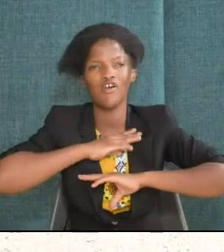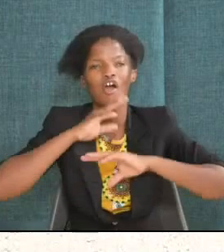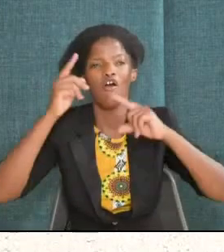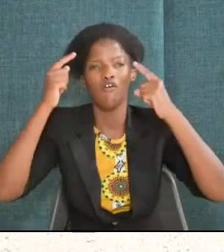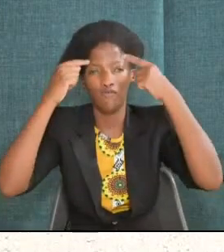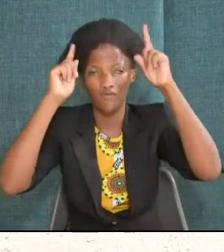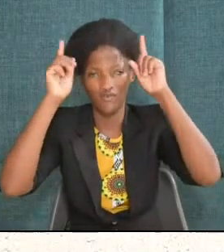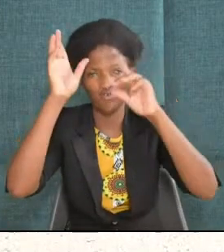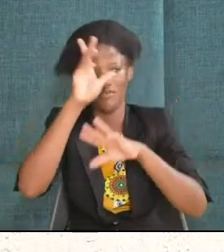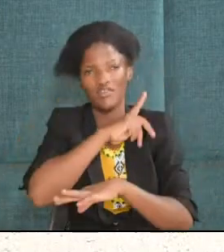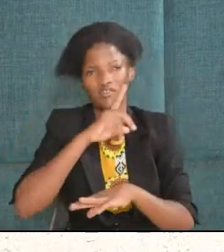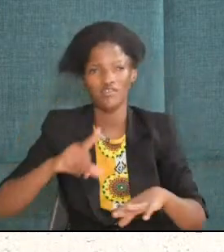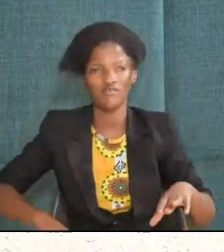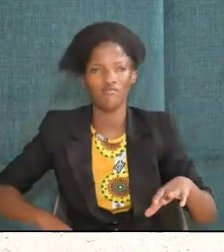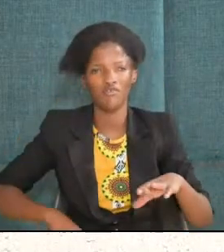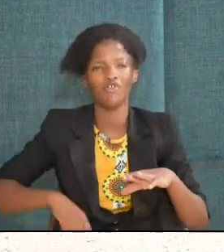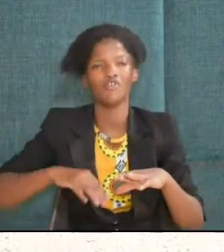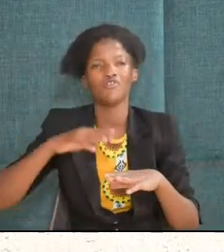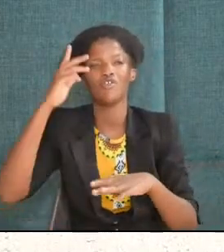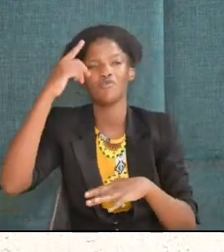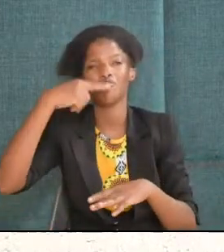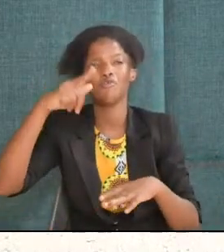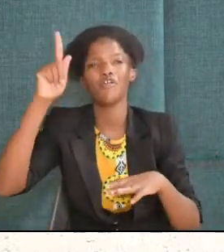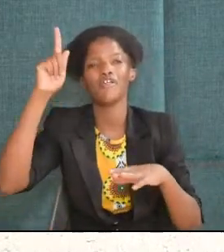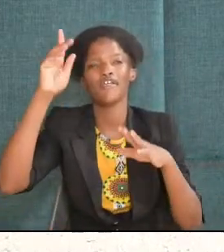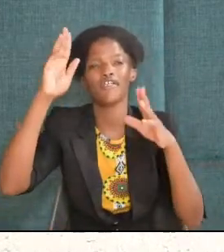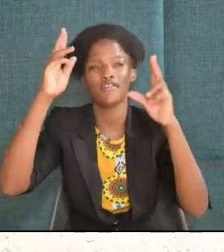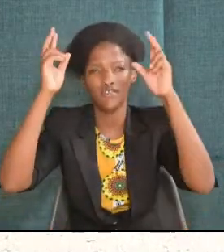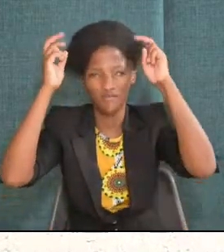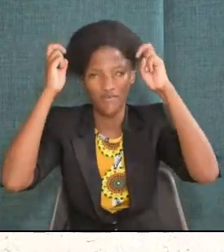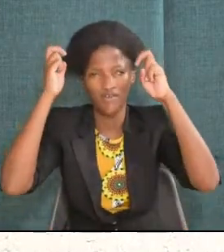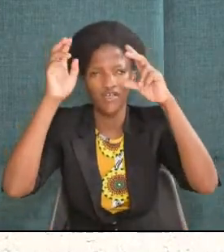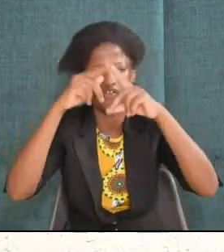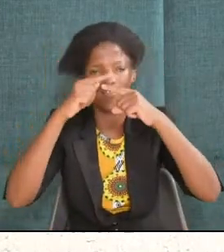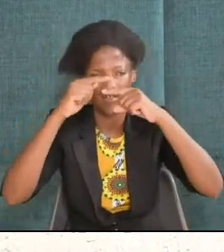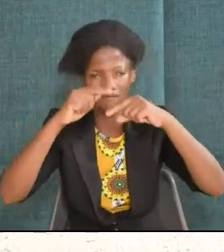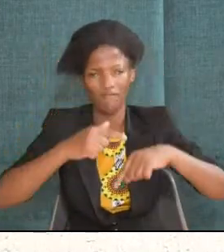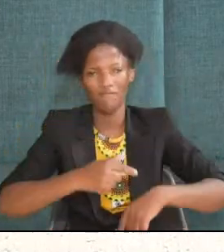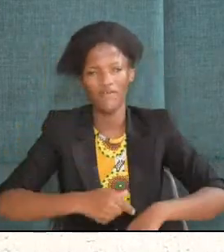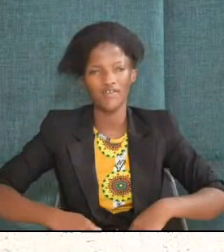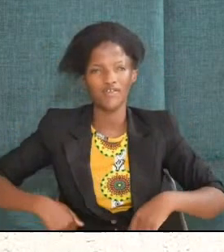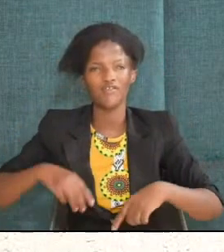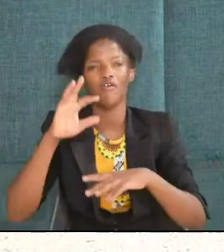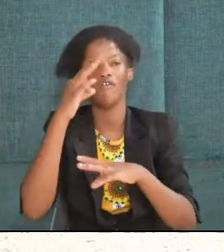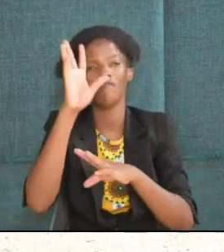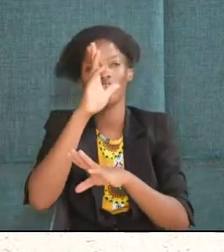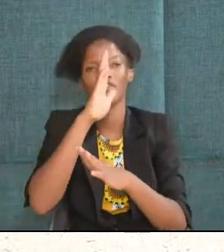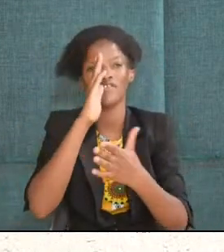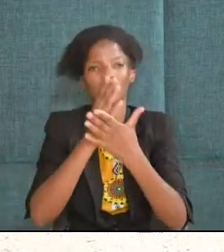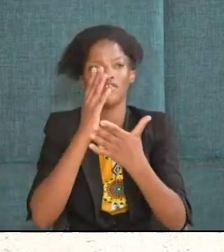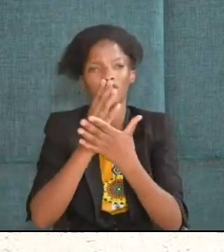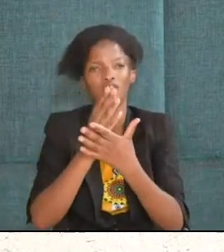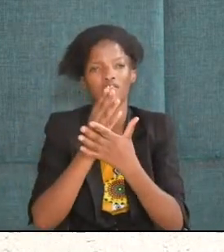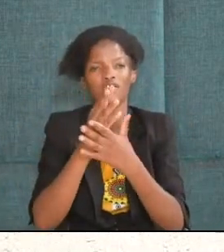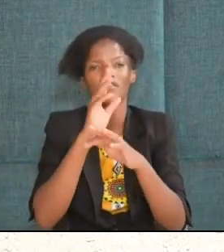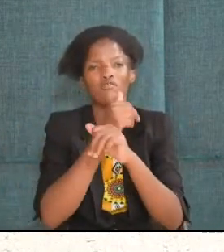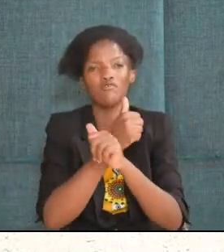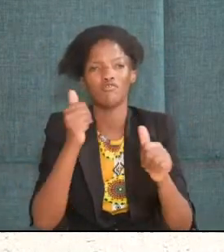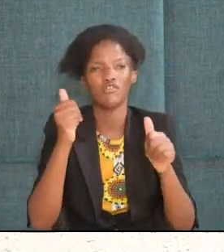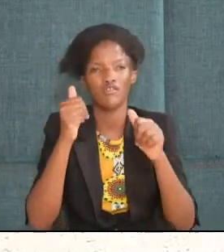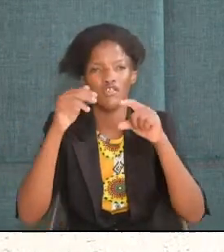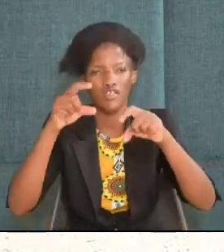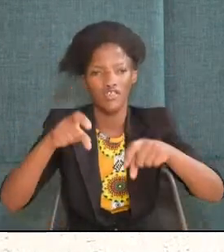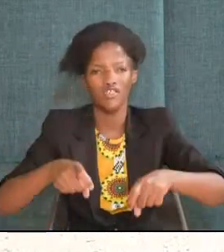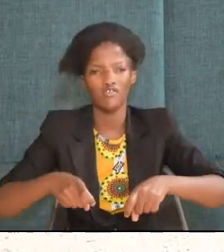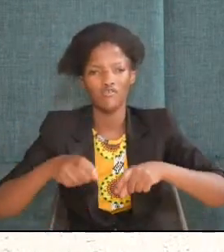stand against the devil's schemes. Put on the belt of truth, the breastplate of righteousness, the